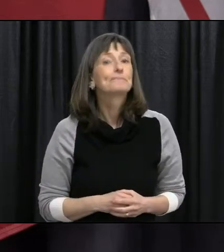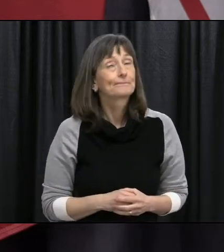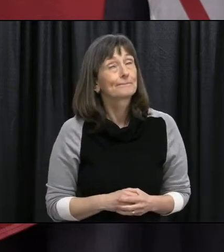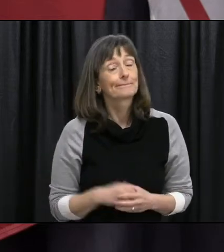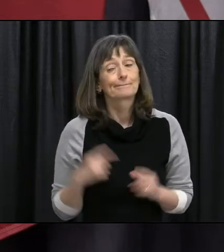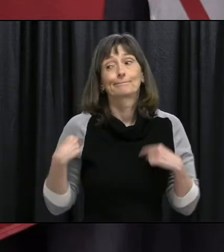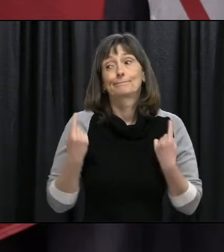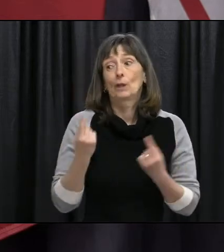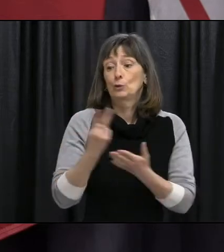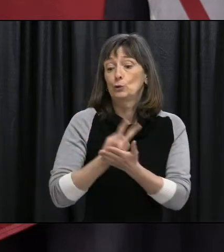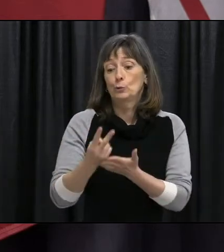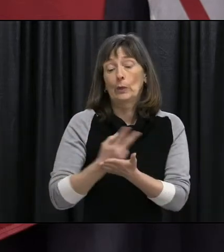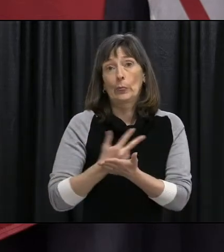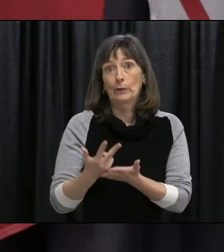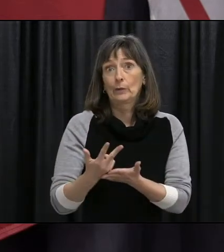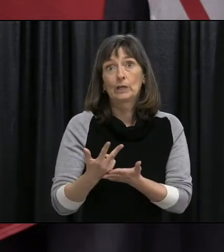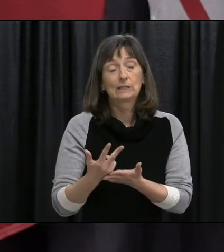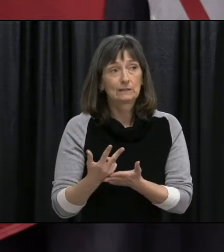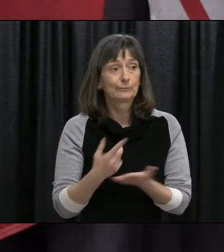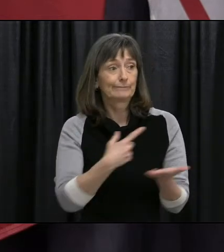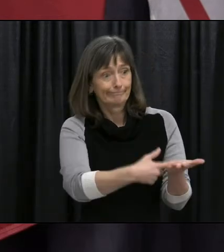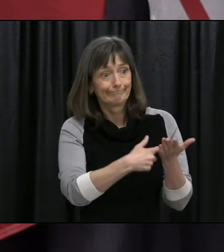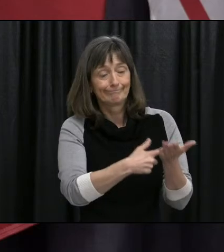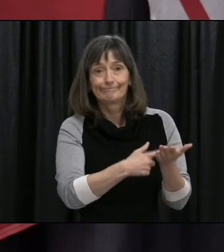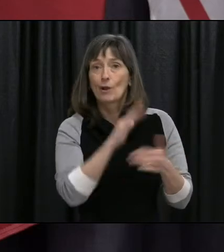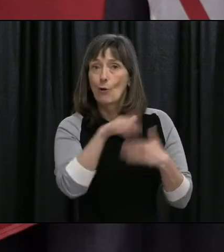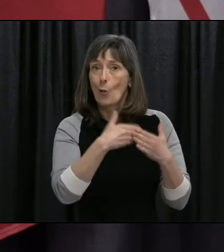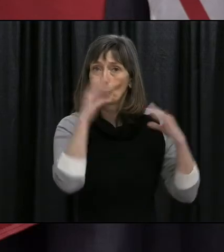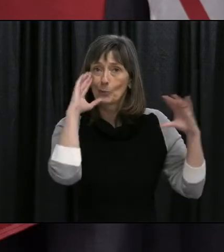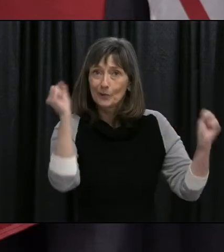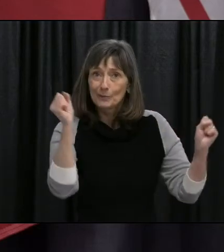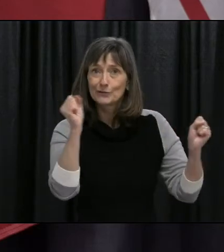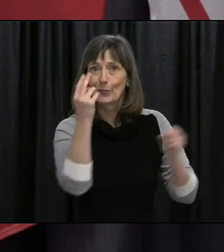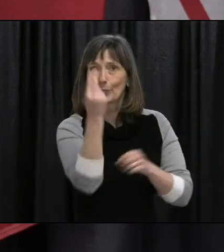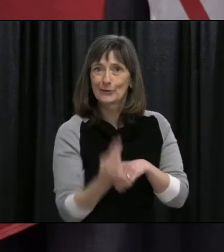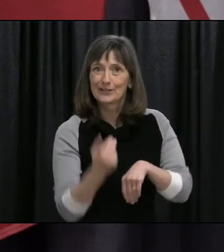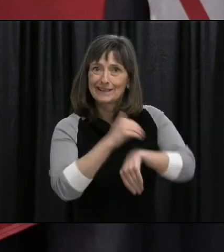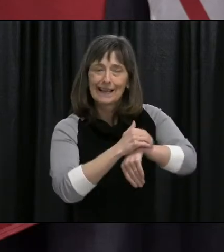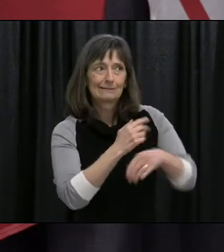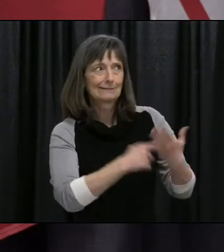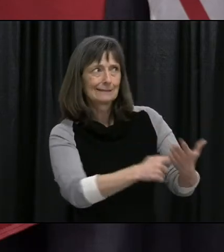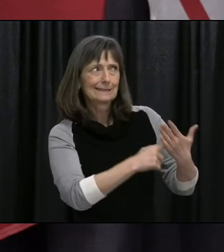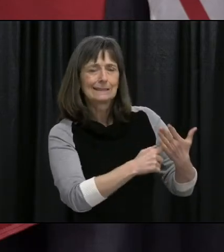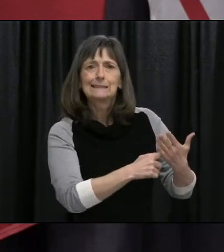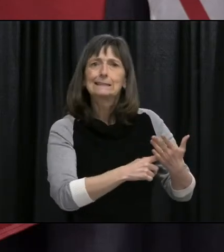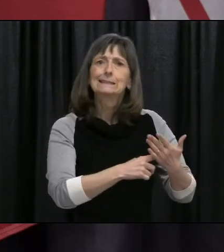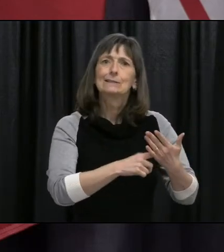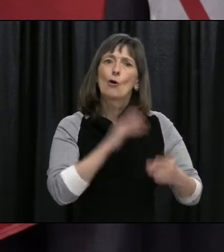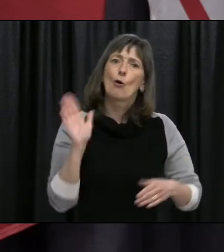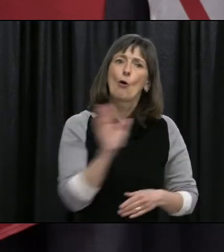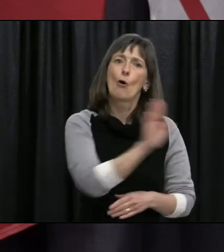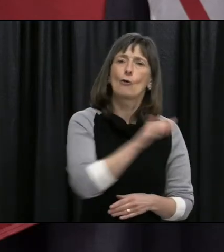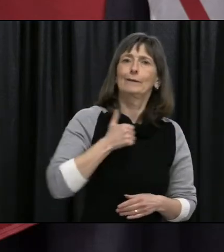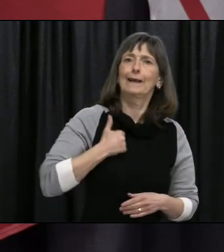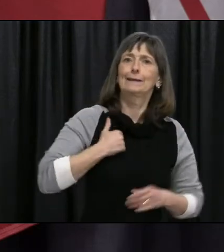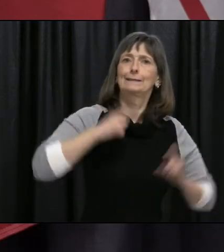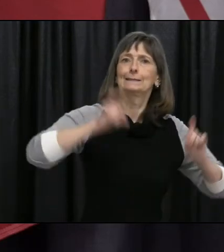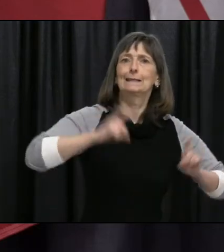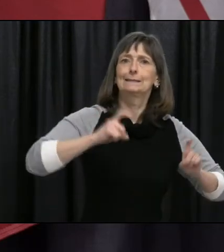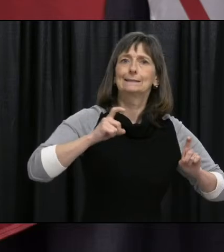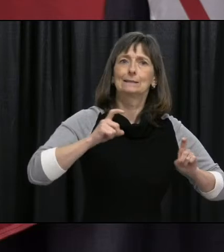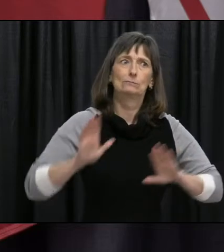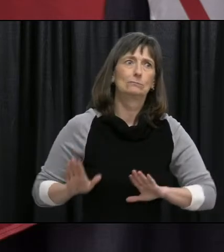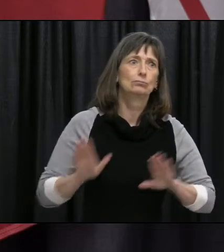what a national testing strategy would look like. And that's varying. It's also around serological testing that would